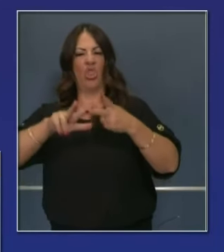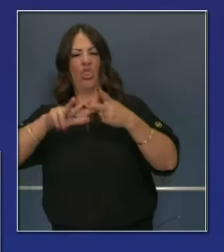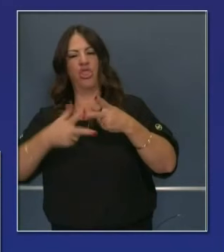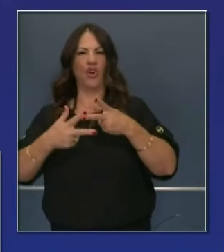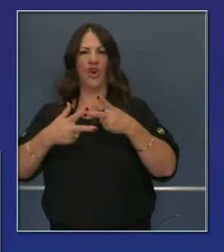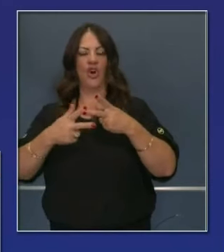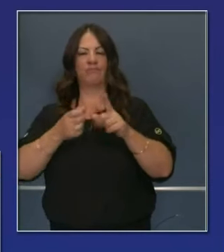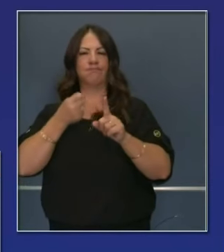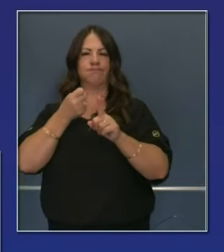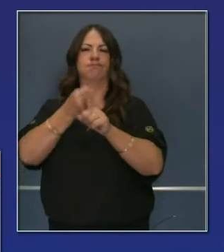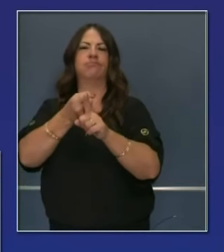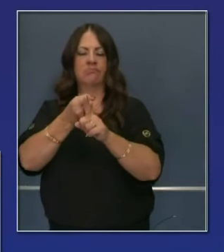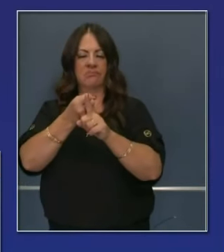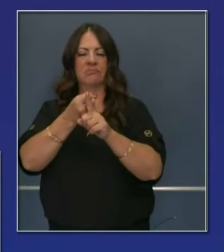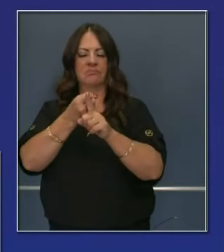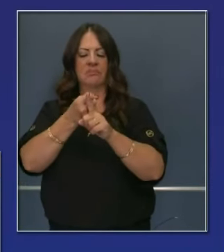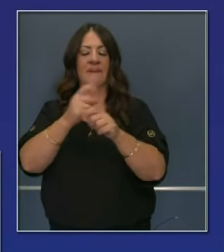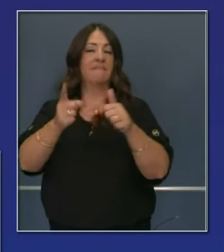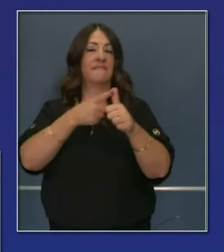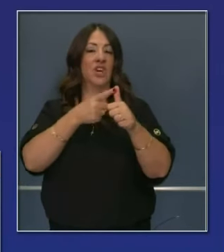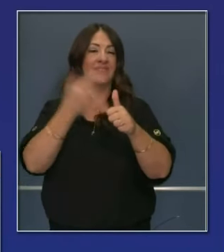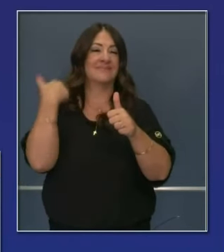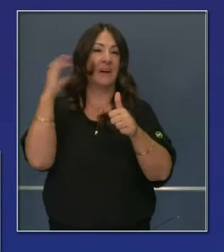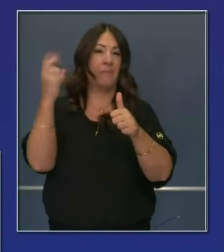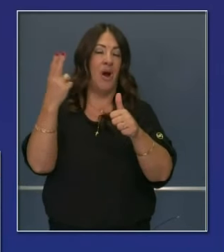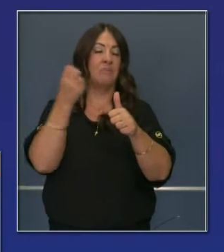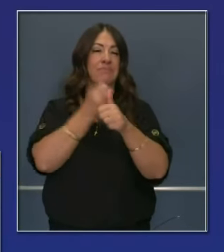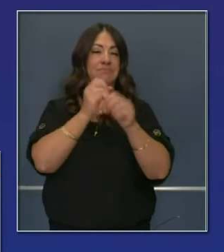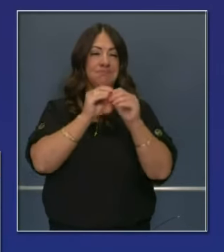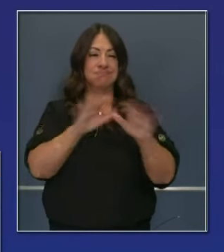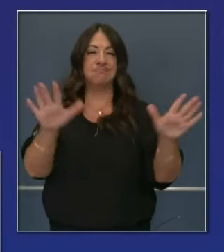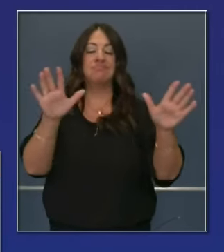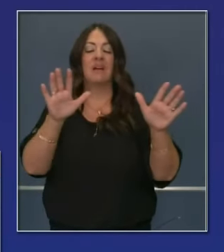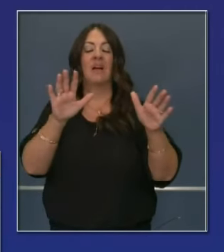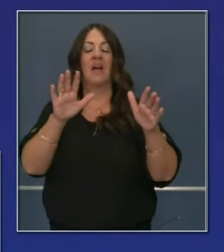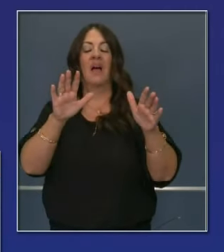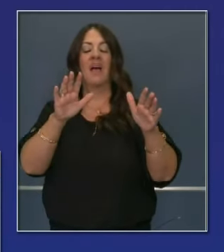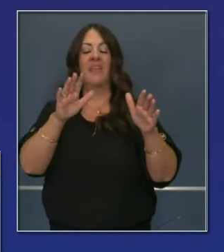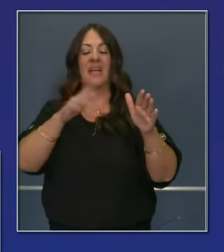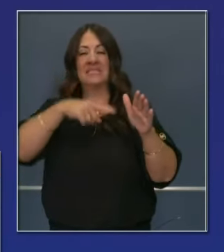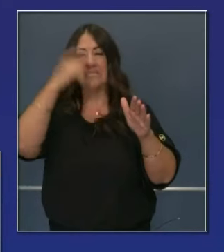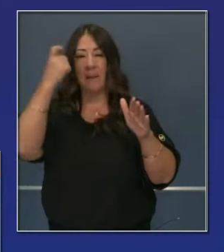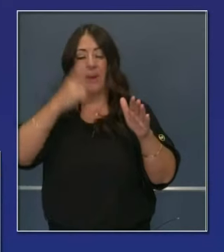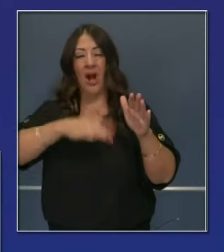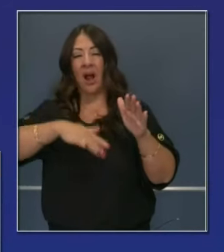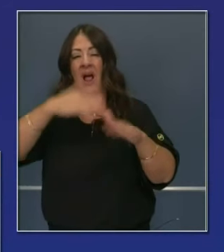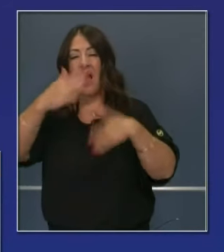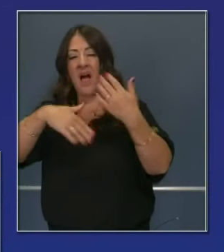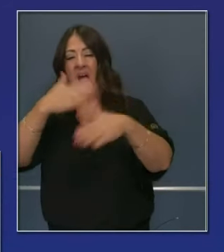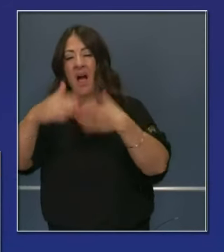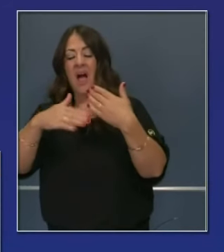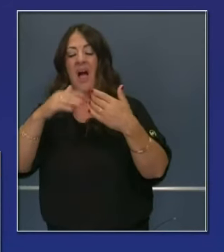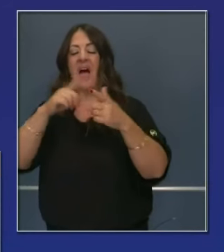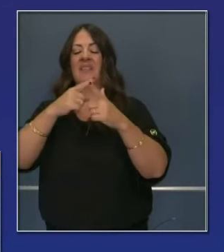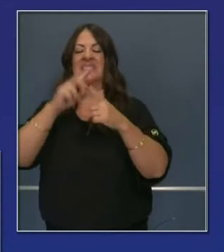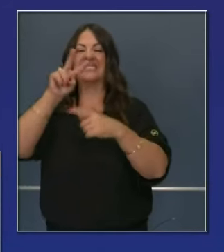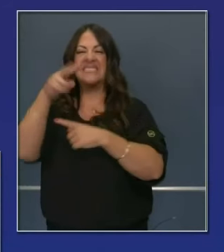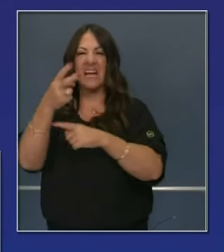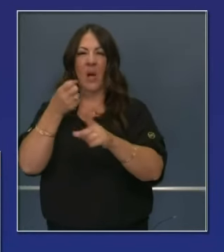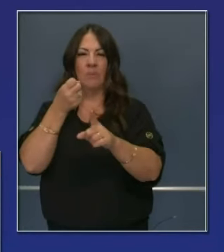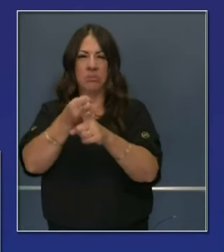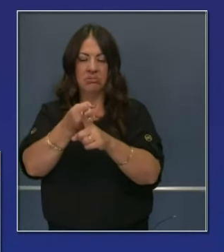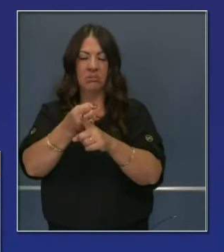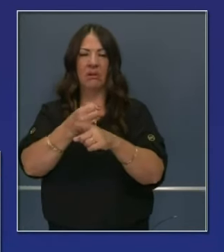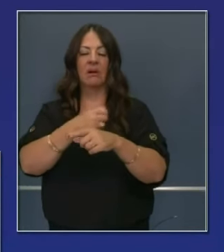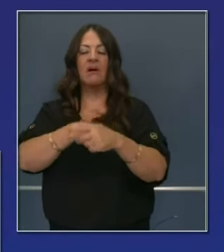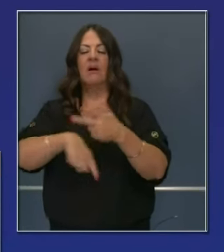some had projected. For California, this may be better termed a second wave, since we never